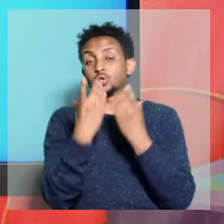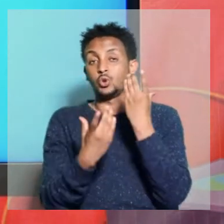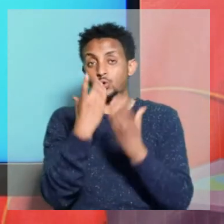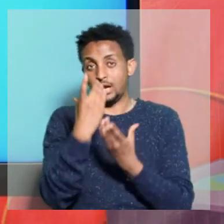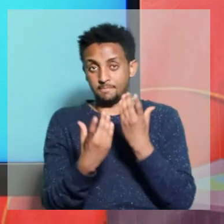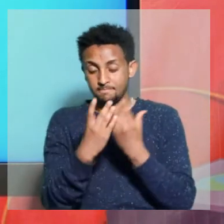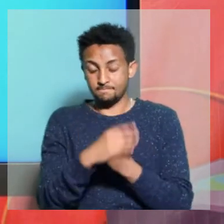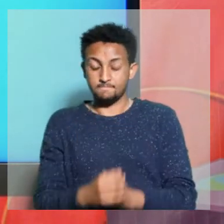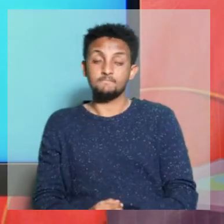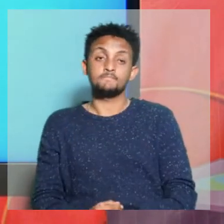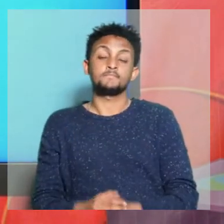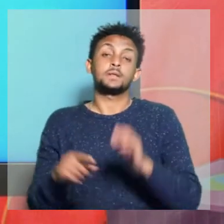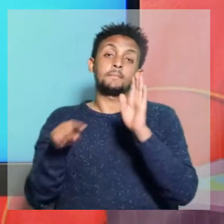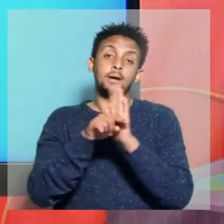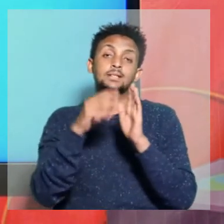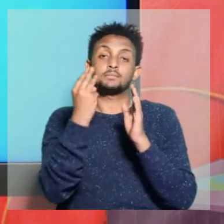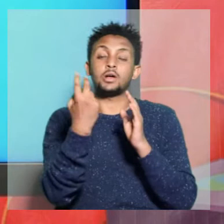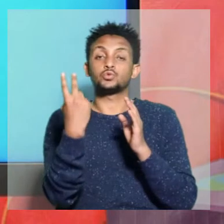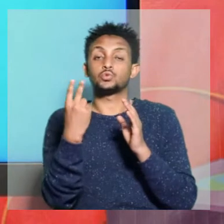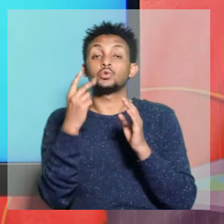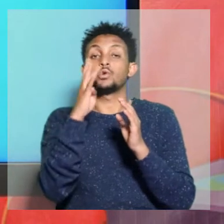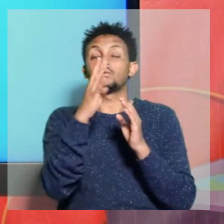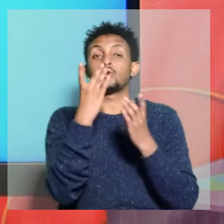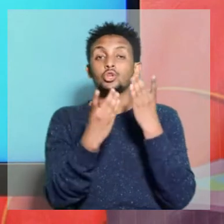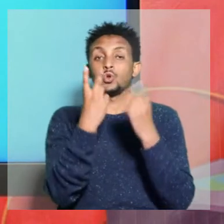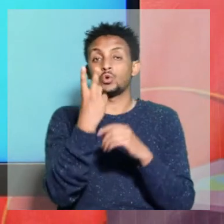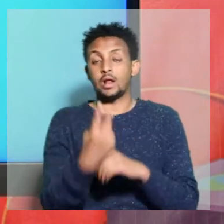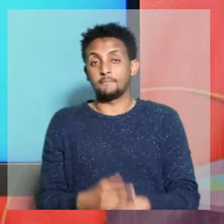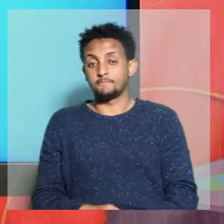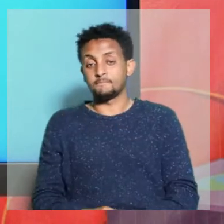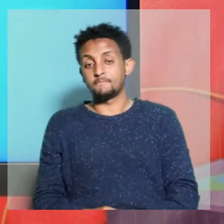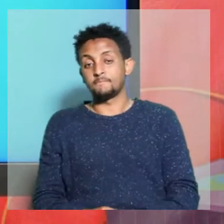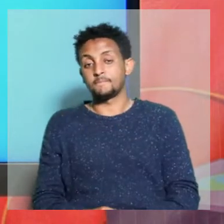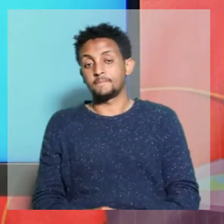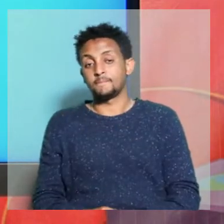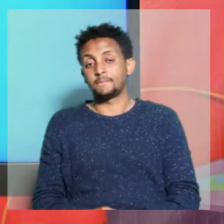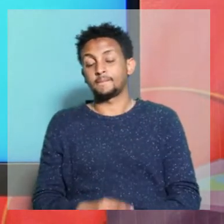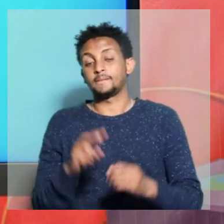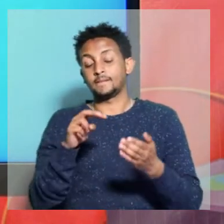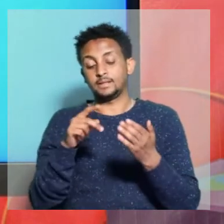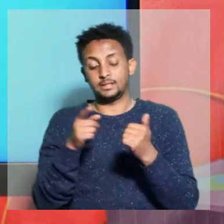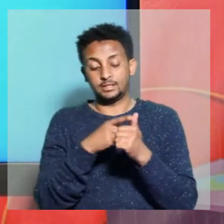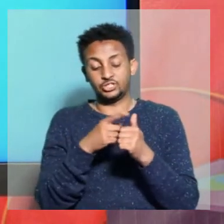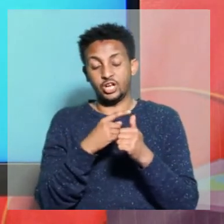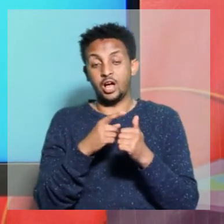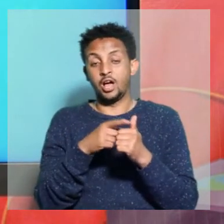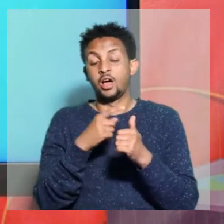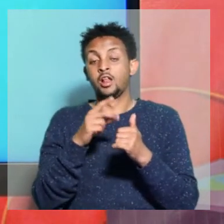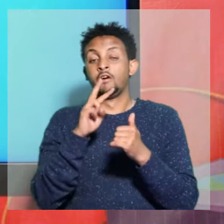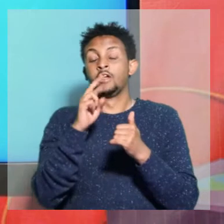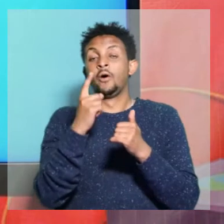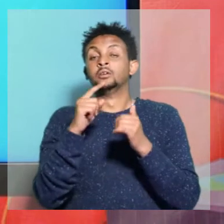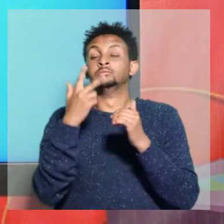kilogram, minus mass 2 is 4 kilogram. Okay, and the initial velocity u1 is